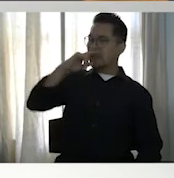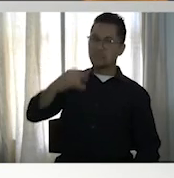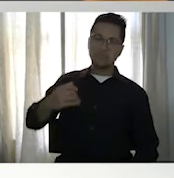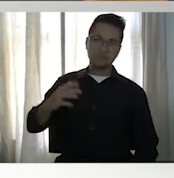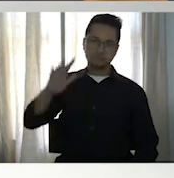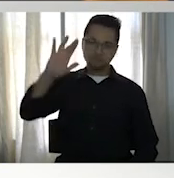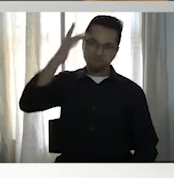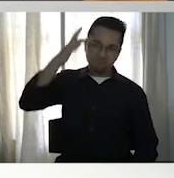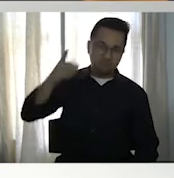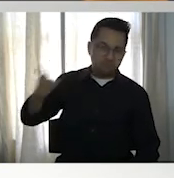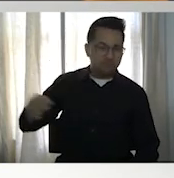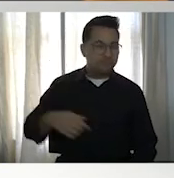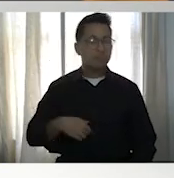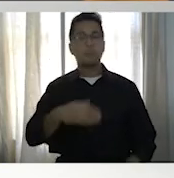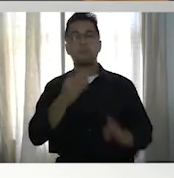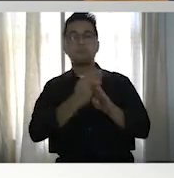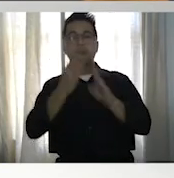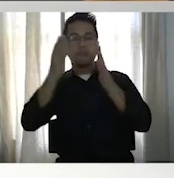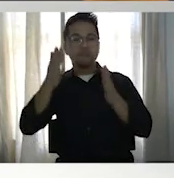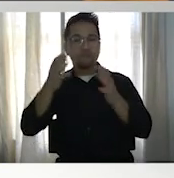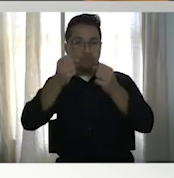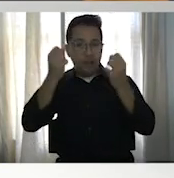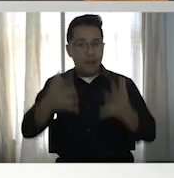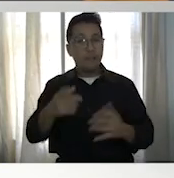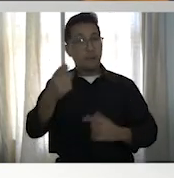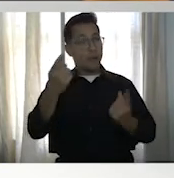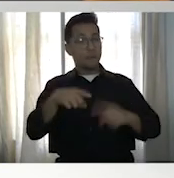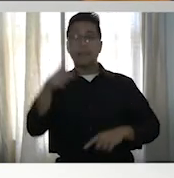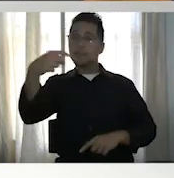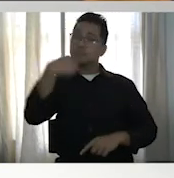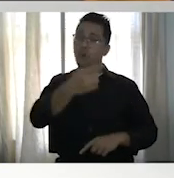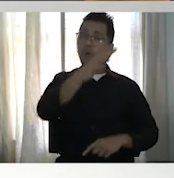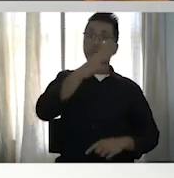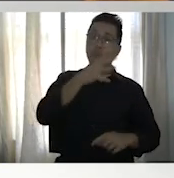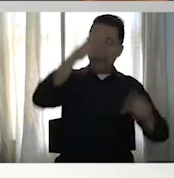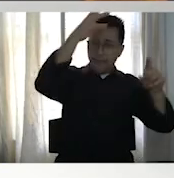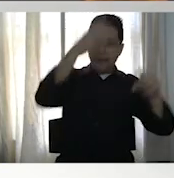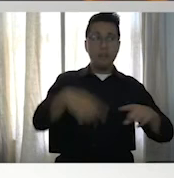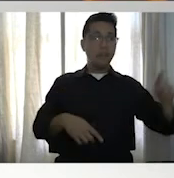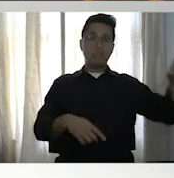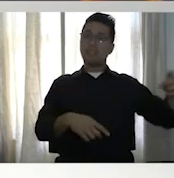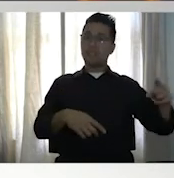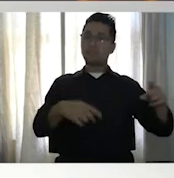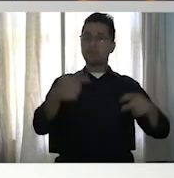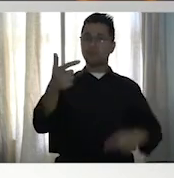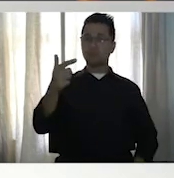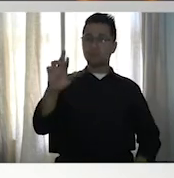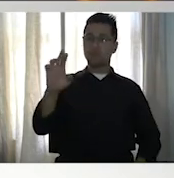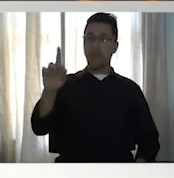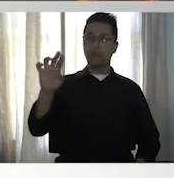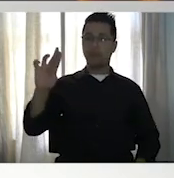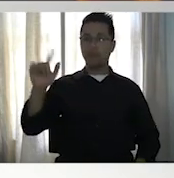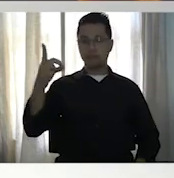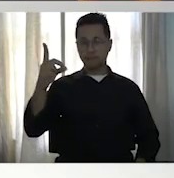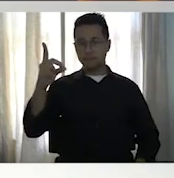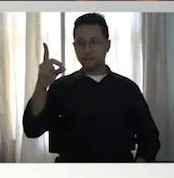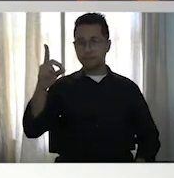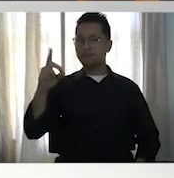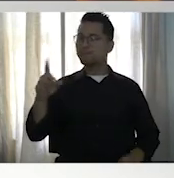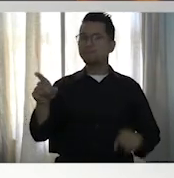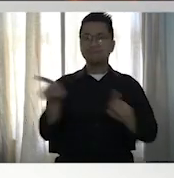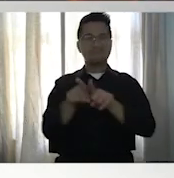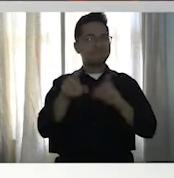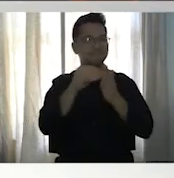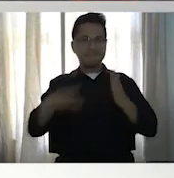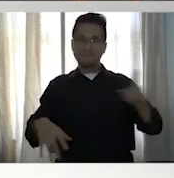annoyed. The bus driver, what happened? The bus driver told his parents he was grounded. Okay, the same student. Okay, and at the end he said,